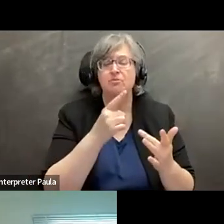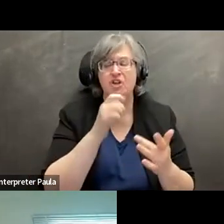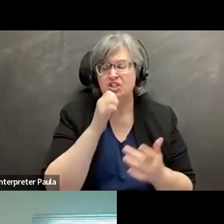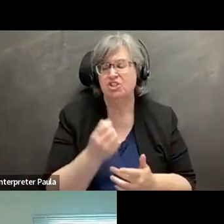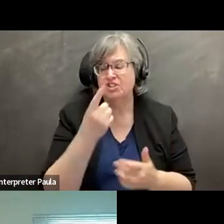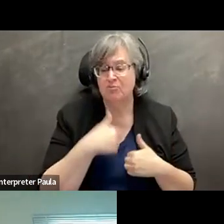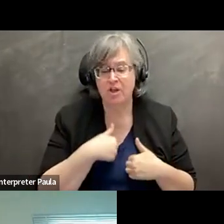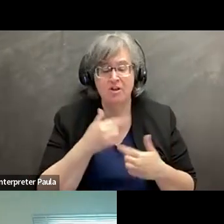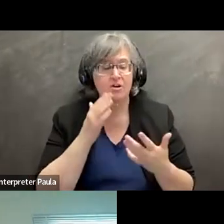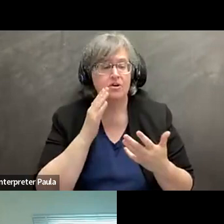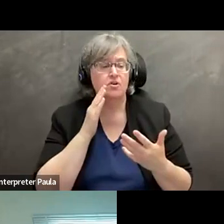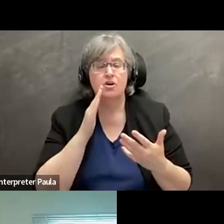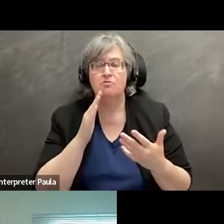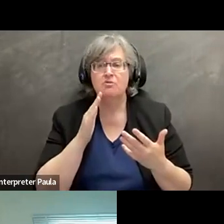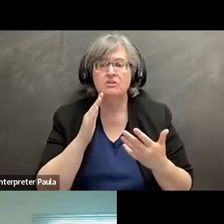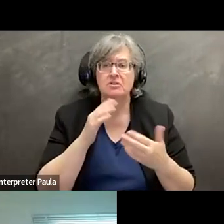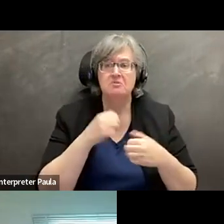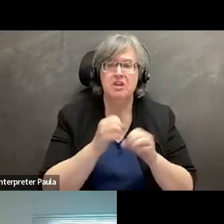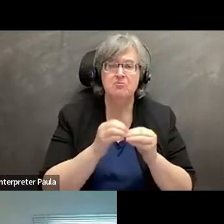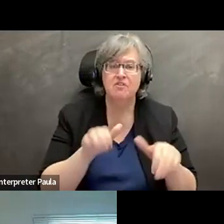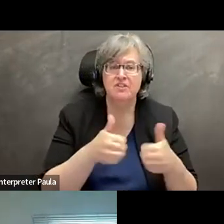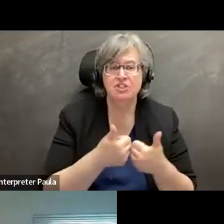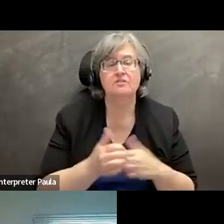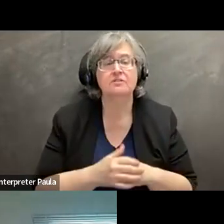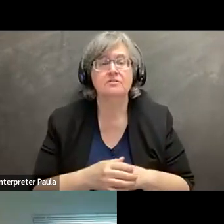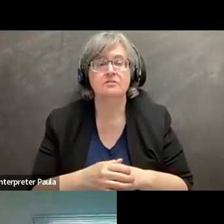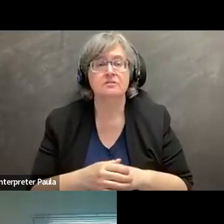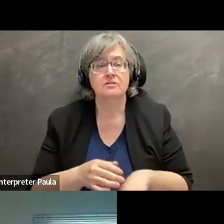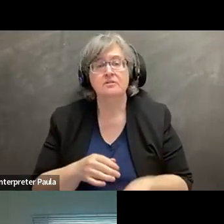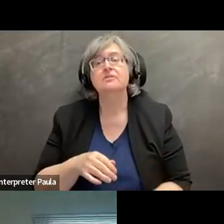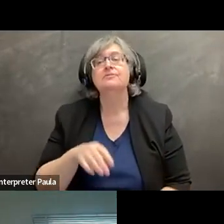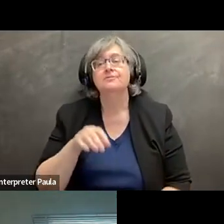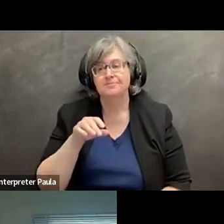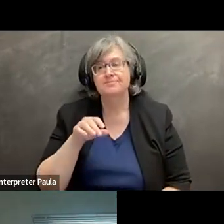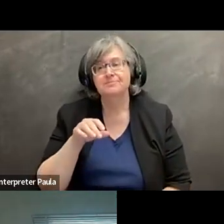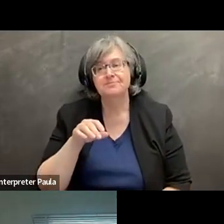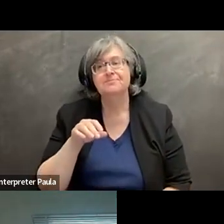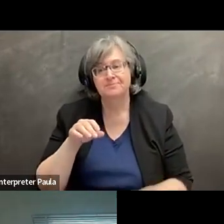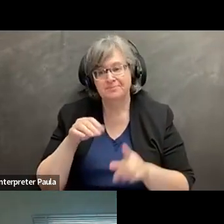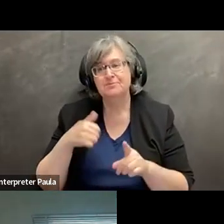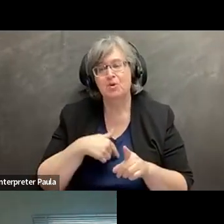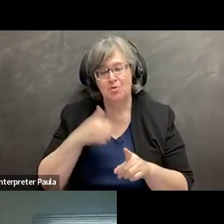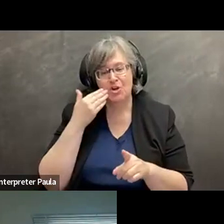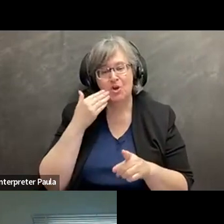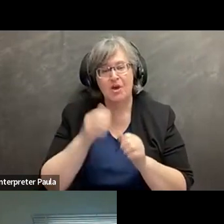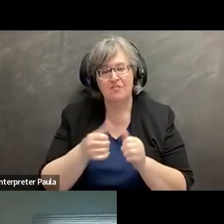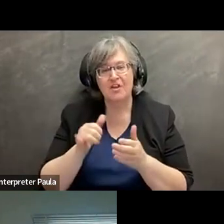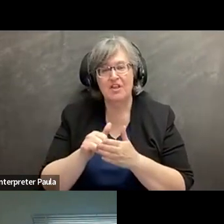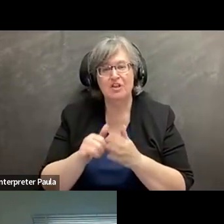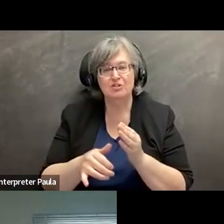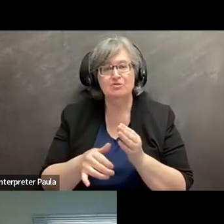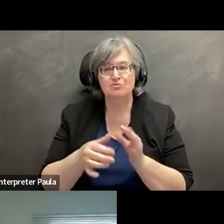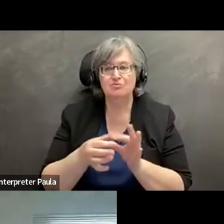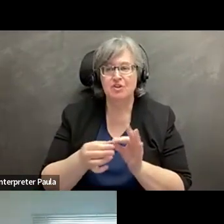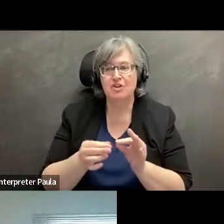me or add insult to injury. Right. And Lil, as we know, right, all of what you brought in, we know is